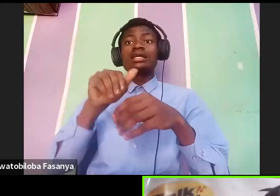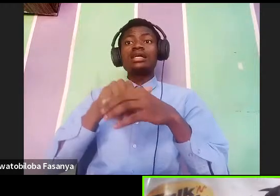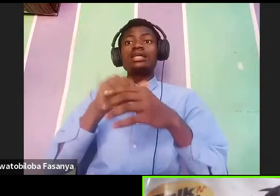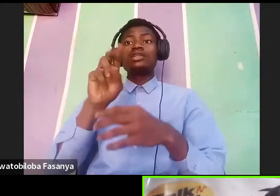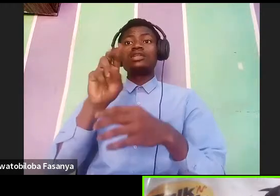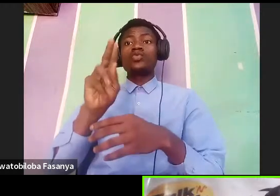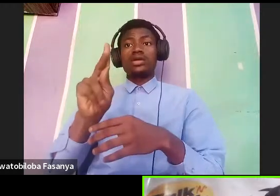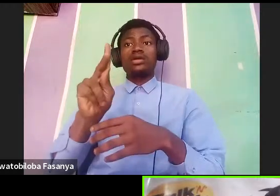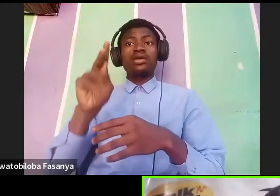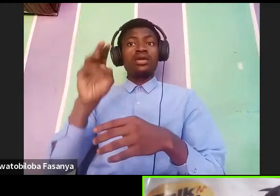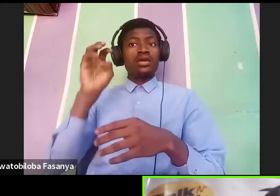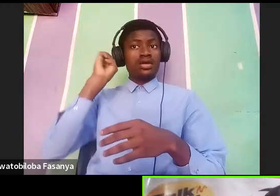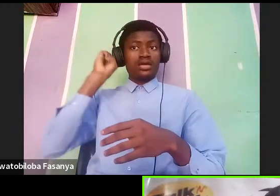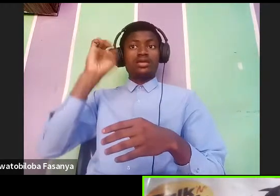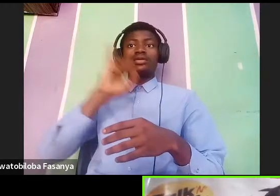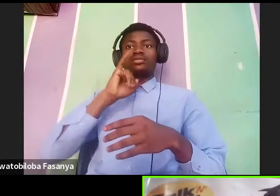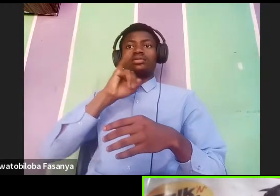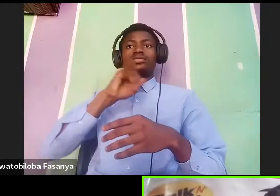And